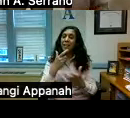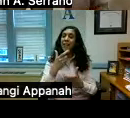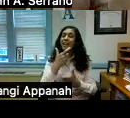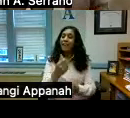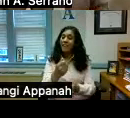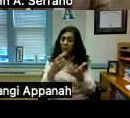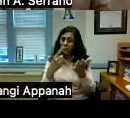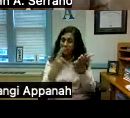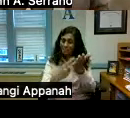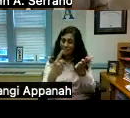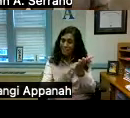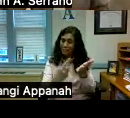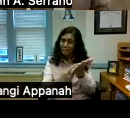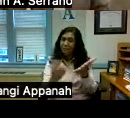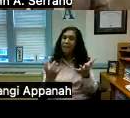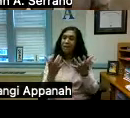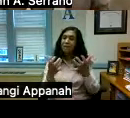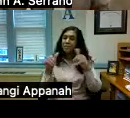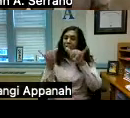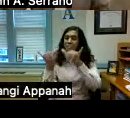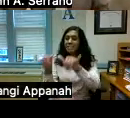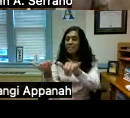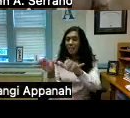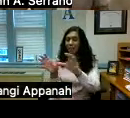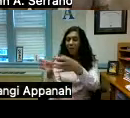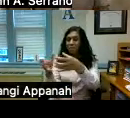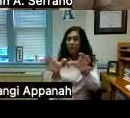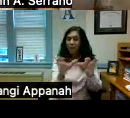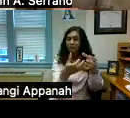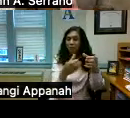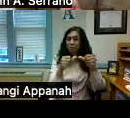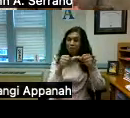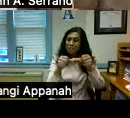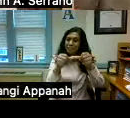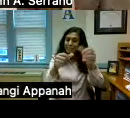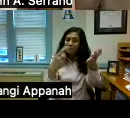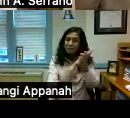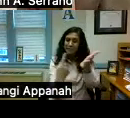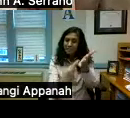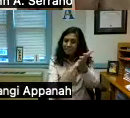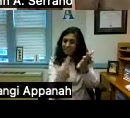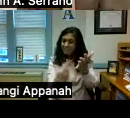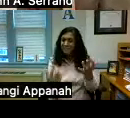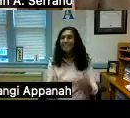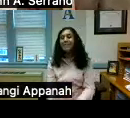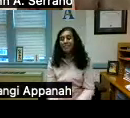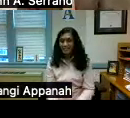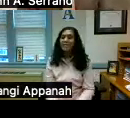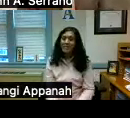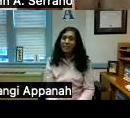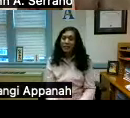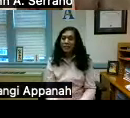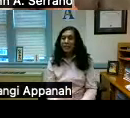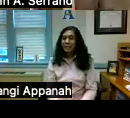Okay. Well, I'd like to say that we had an interesting discussion. We wanted to stay at our breakout group and